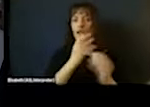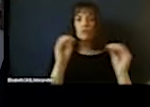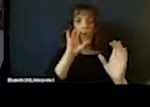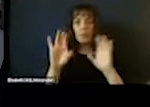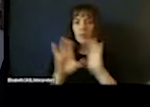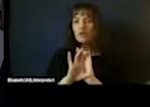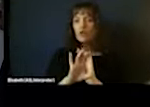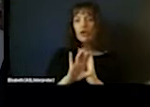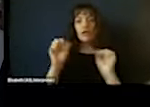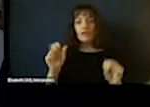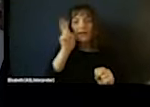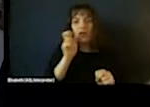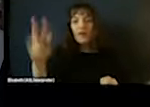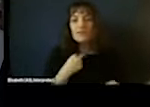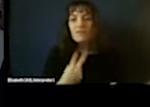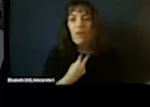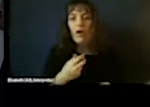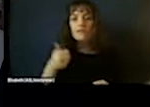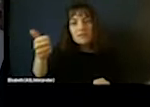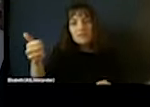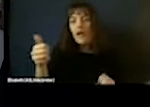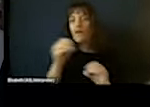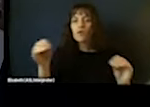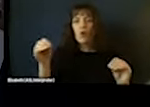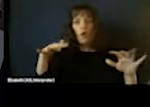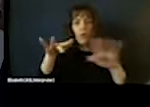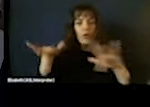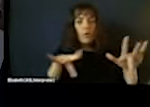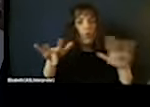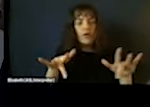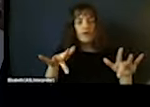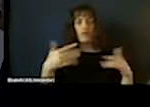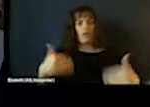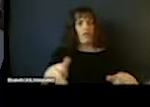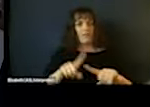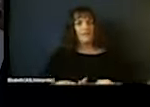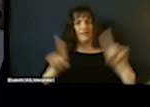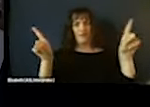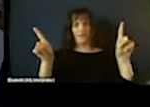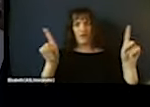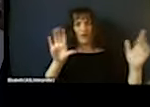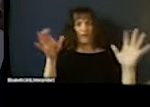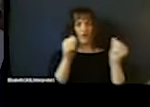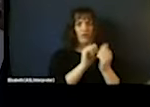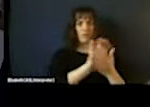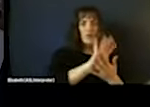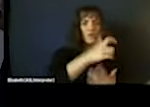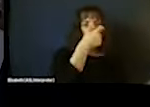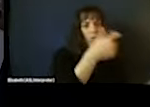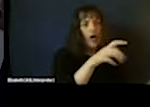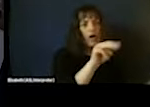totally different from the watching the movie or watching the TV. On there, he is